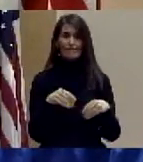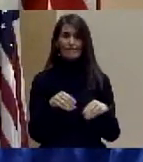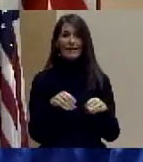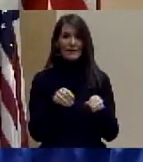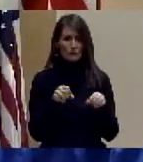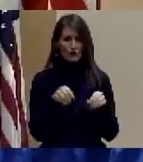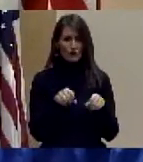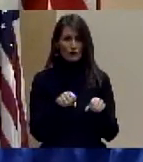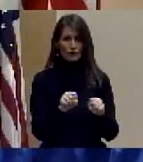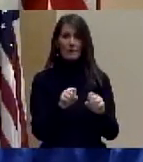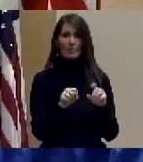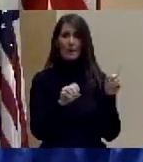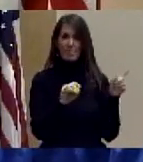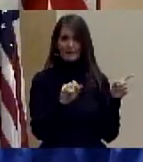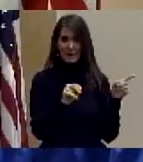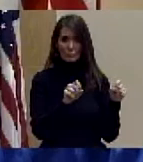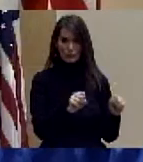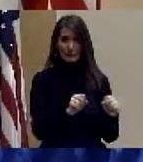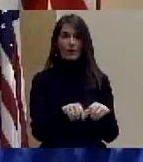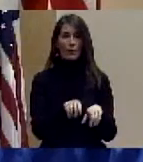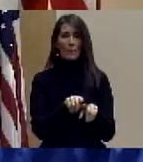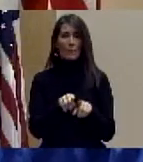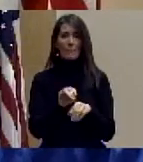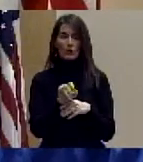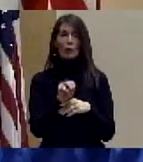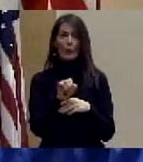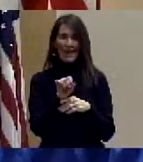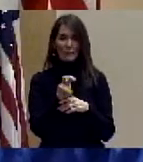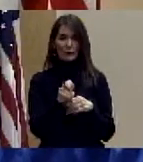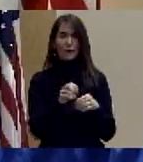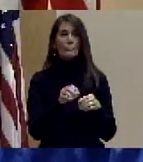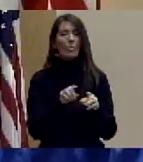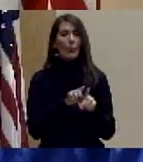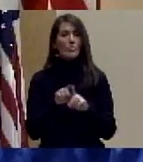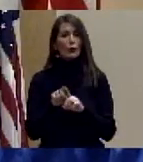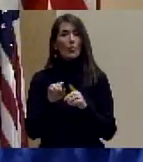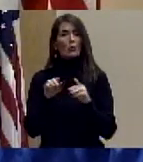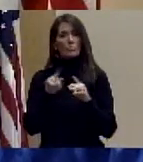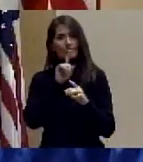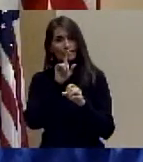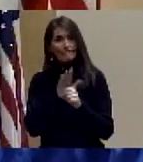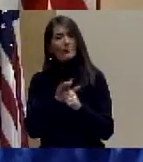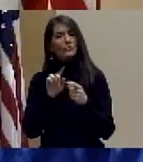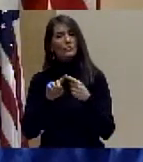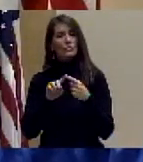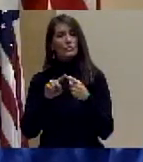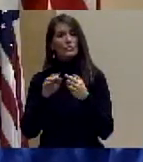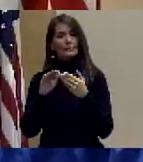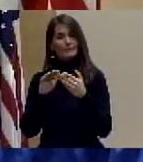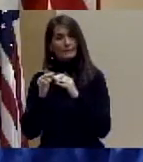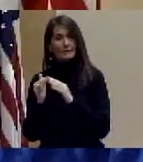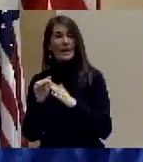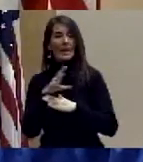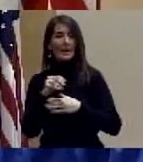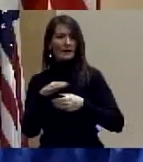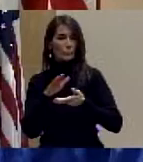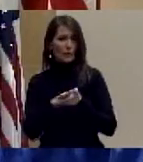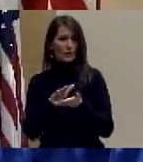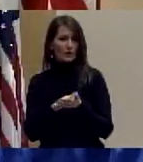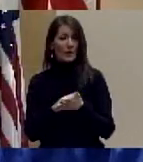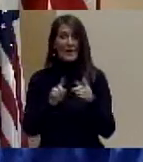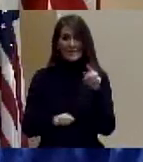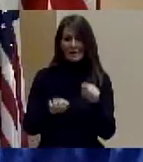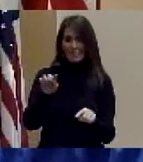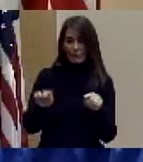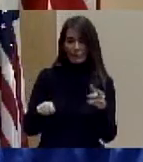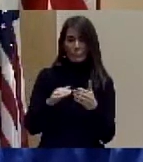Avenue, and a community dedicated to our neighborhoods and our schools. A diverse community of families